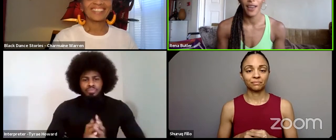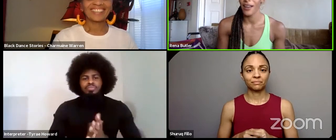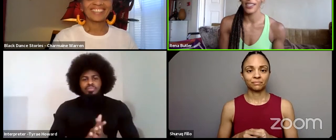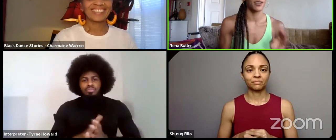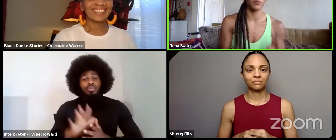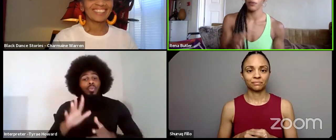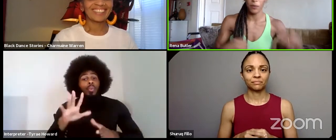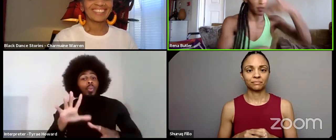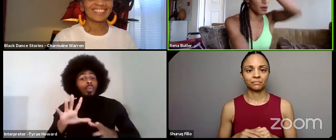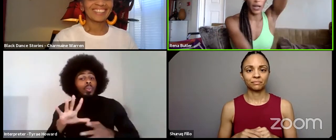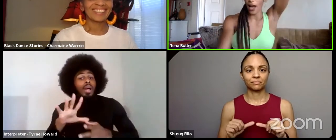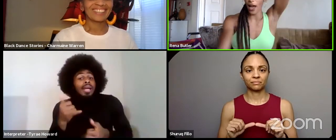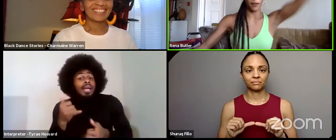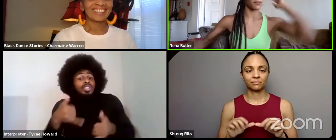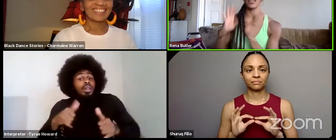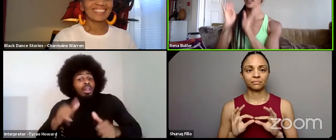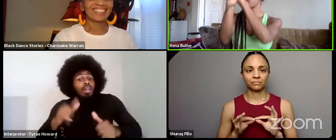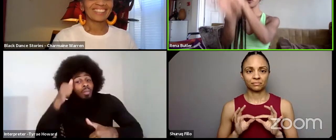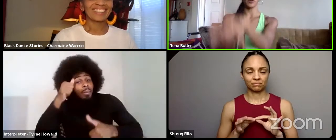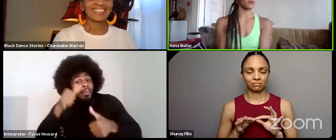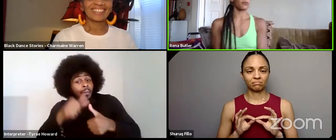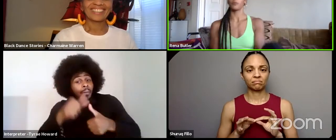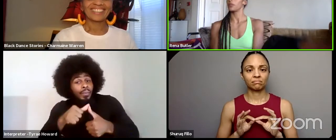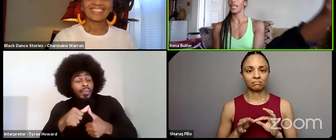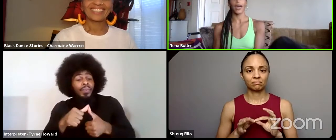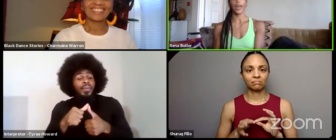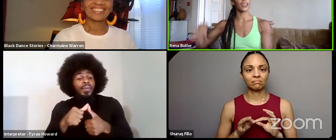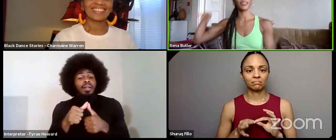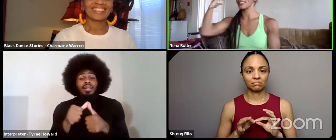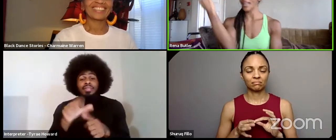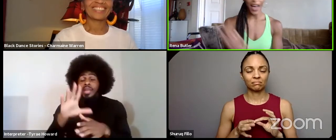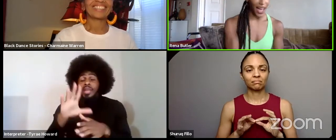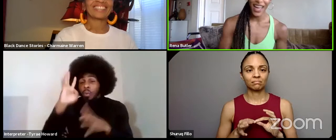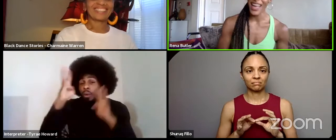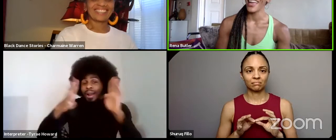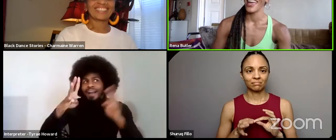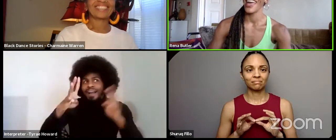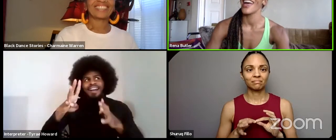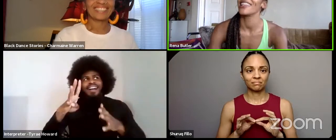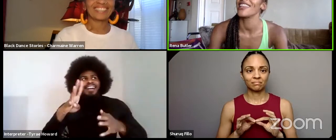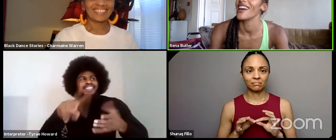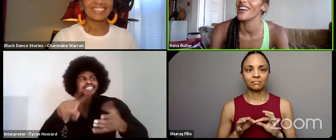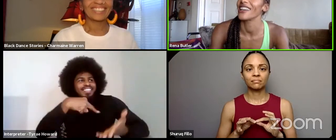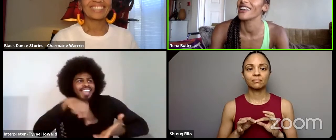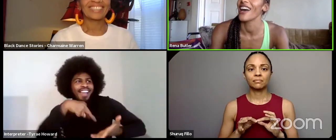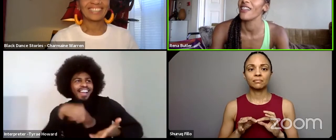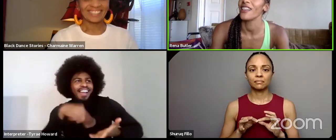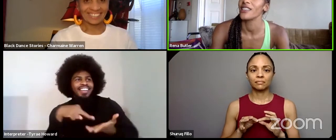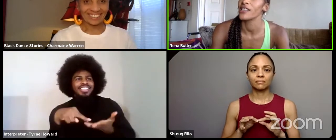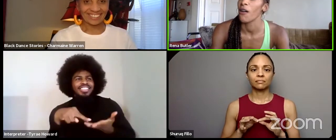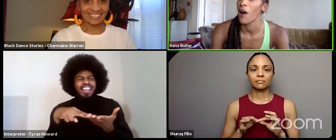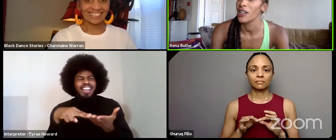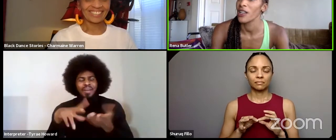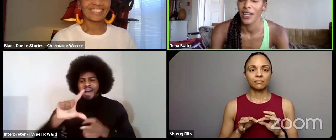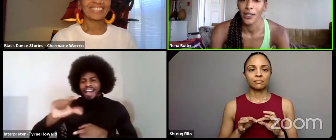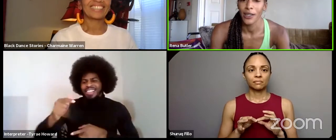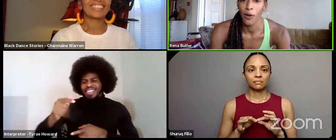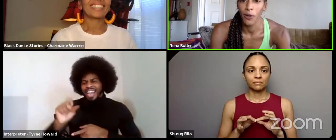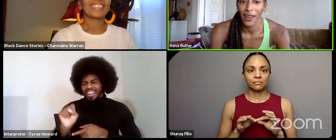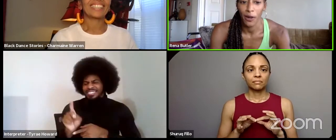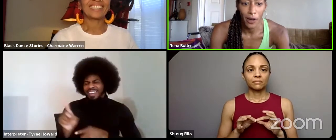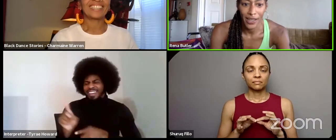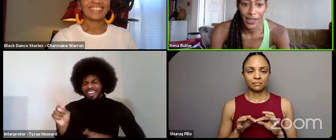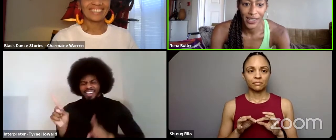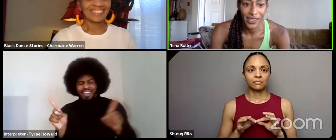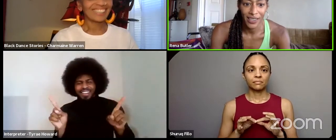Like, I still remember the choreography. Boom, leg, dot. And Kyle, I just saw watching. I didn't know